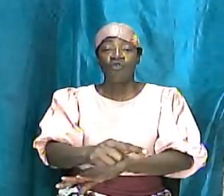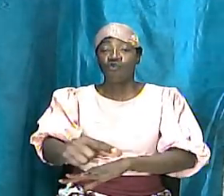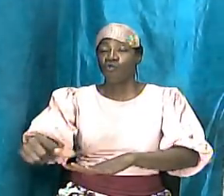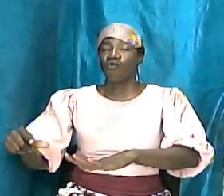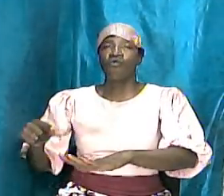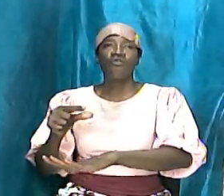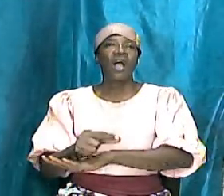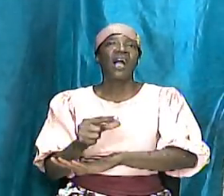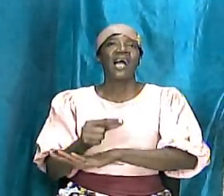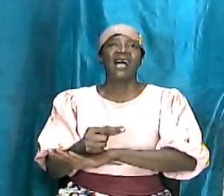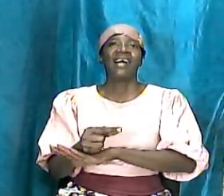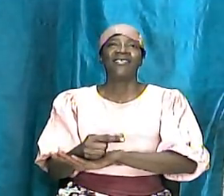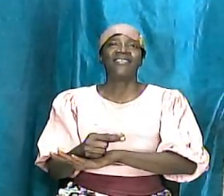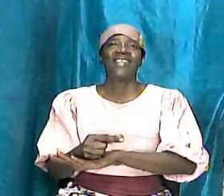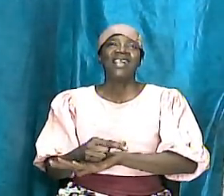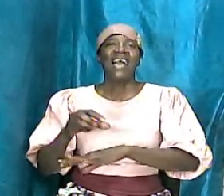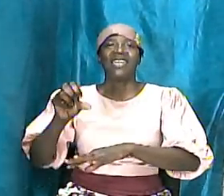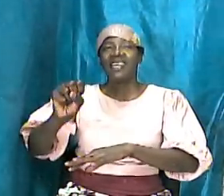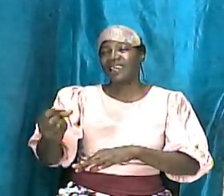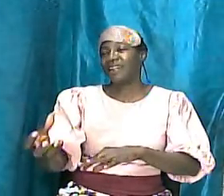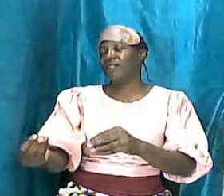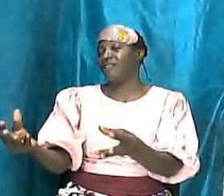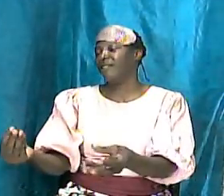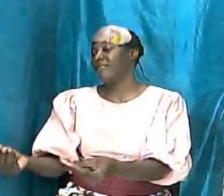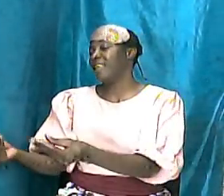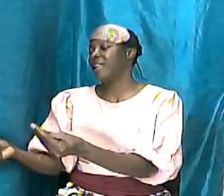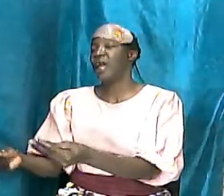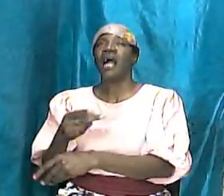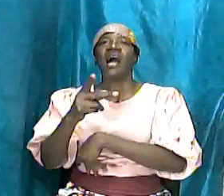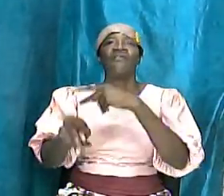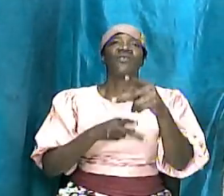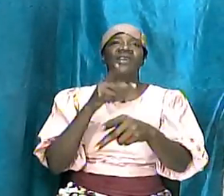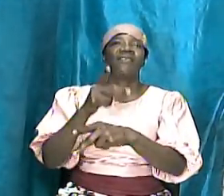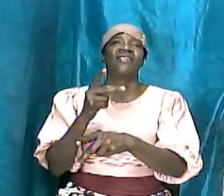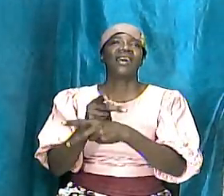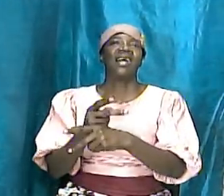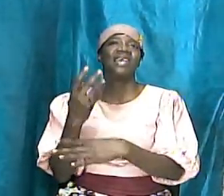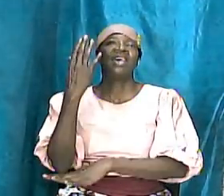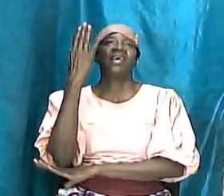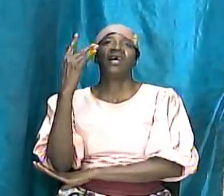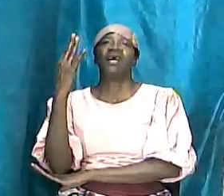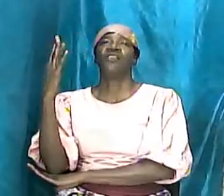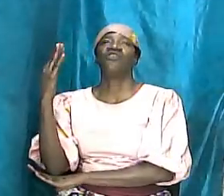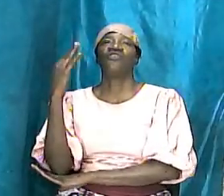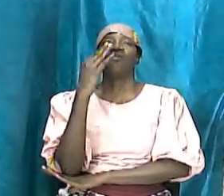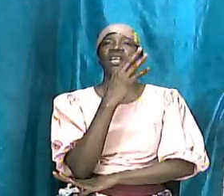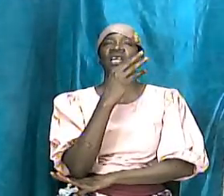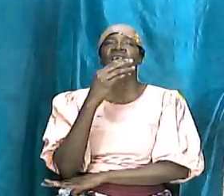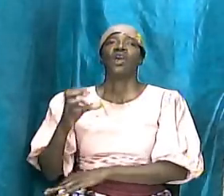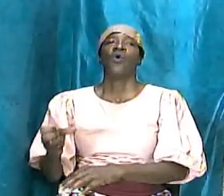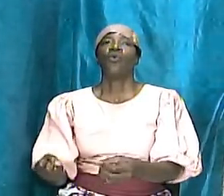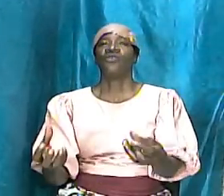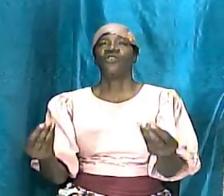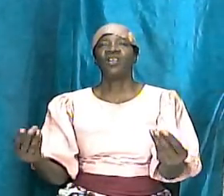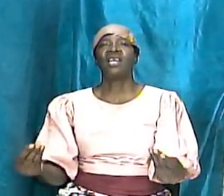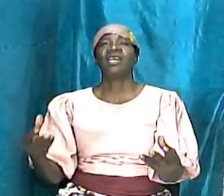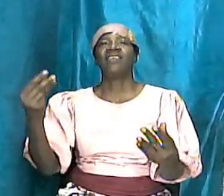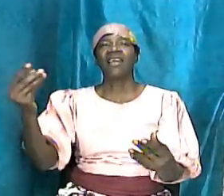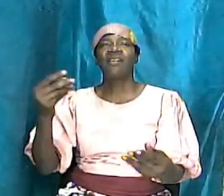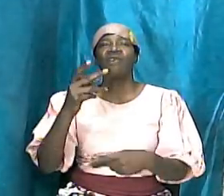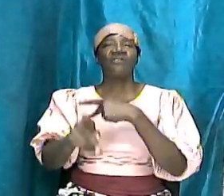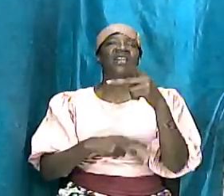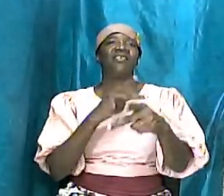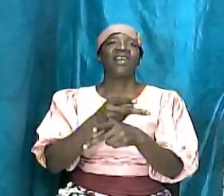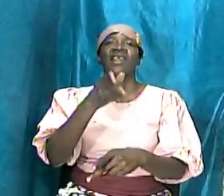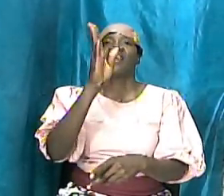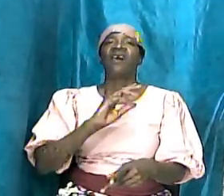herb yielding seed after his kind, and the tree yielding fruit whose seed was in itself after his kind. And God saw